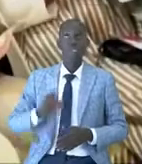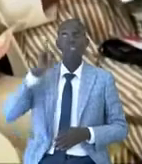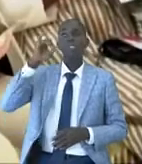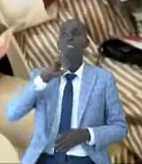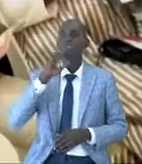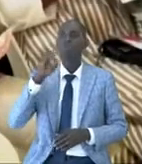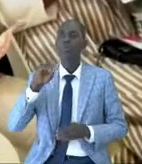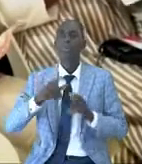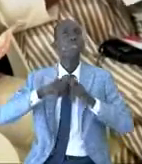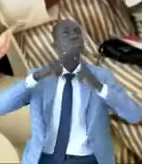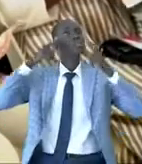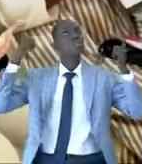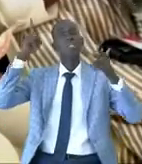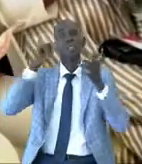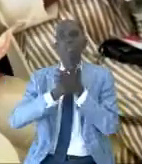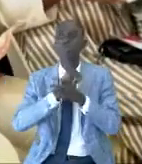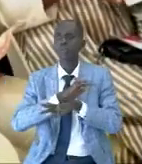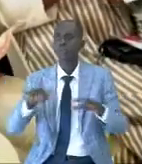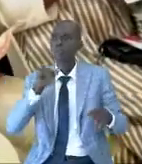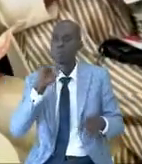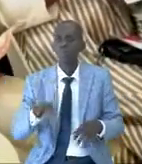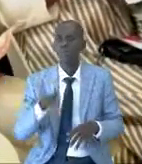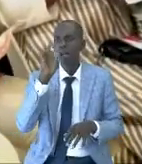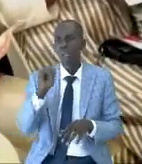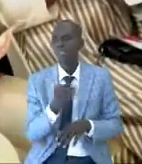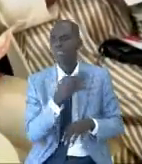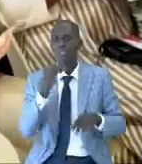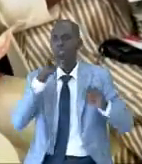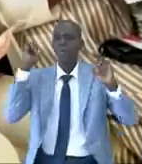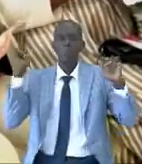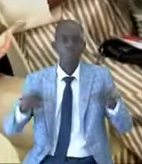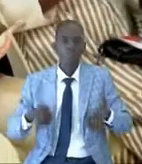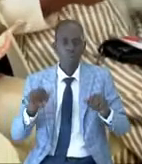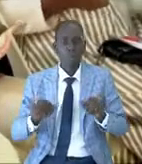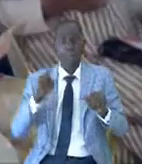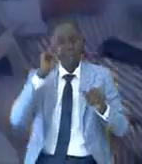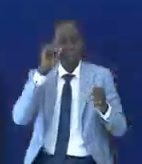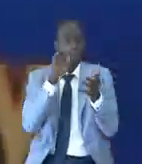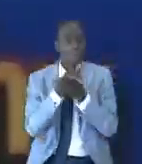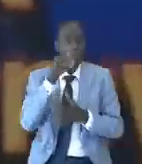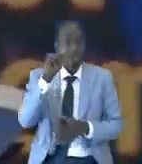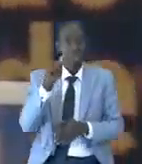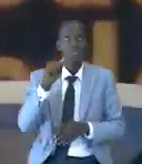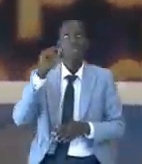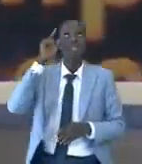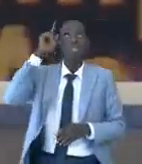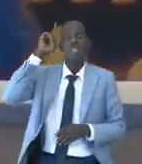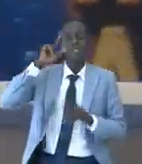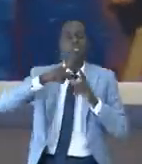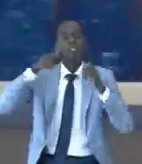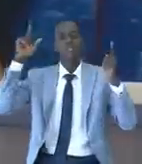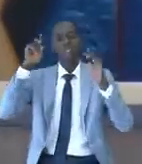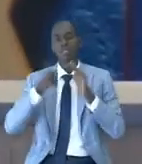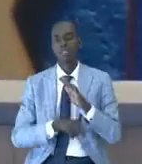doesn't find anything impossible. Believe his greatness.